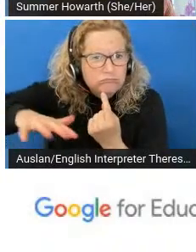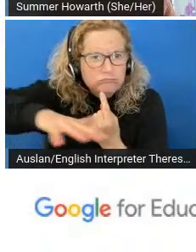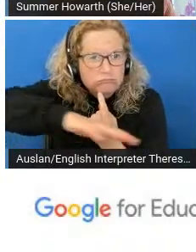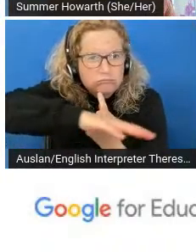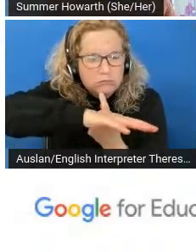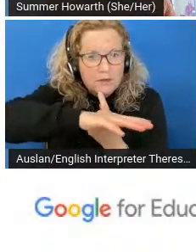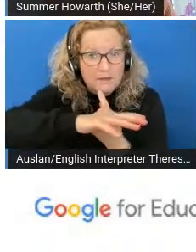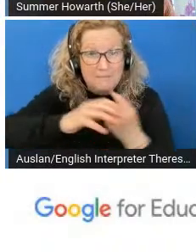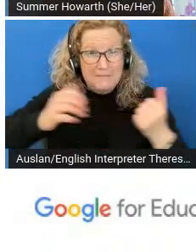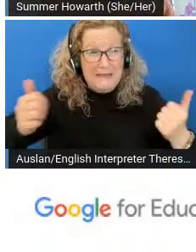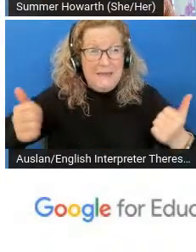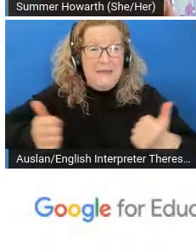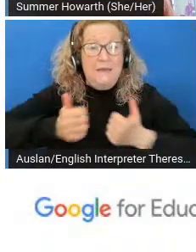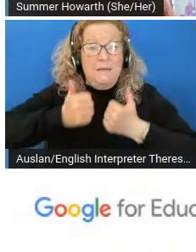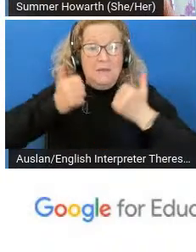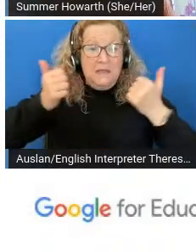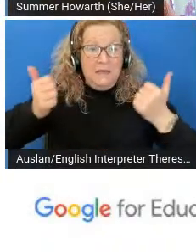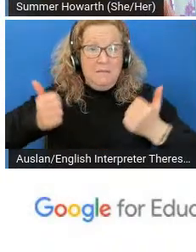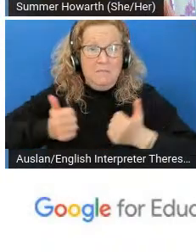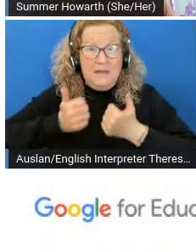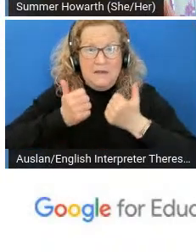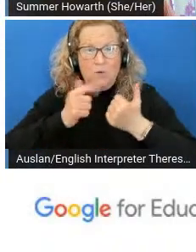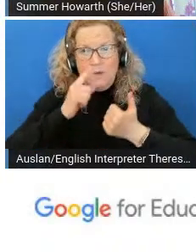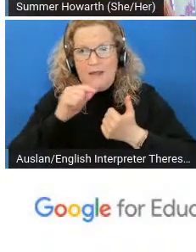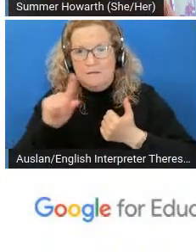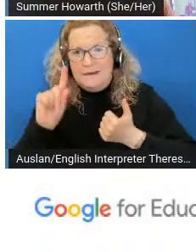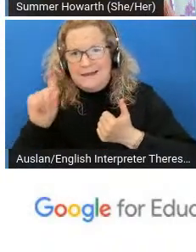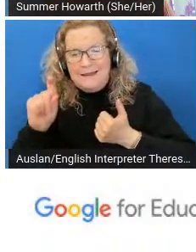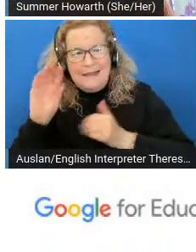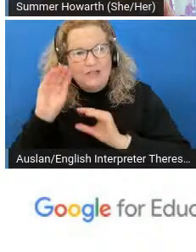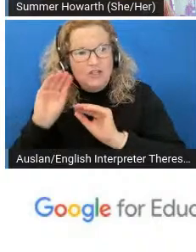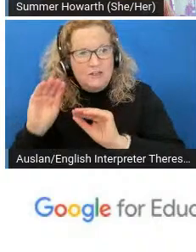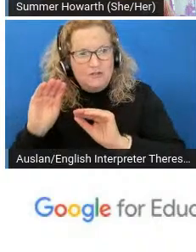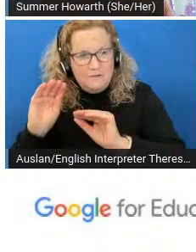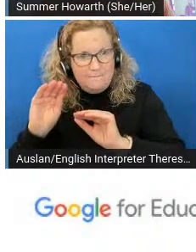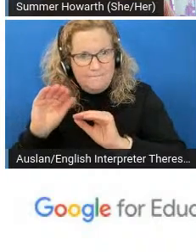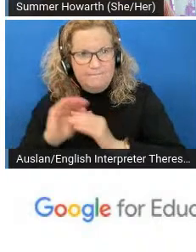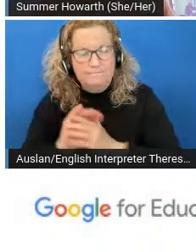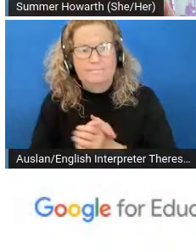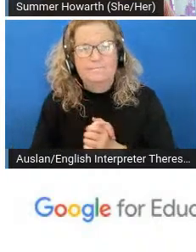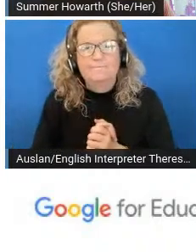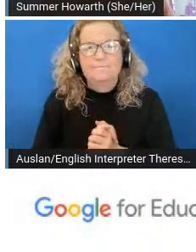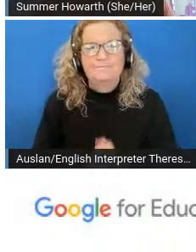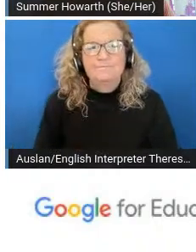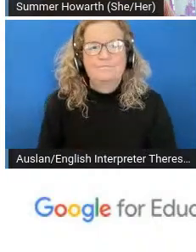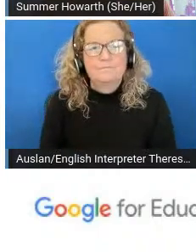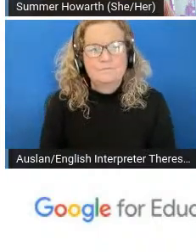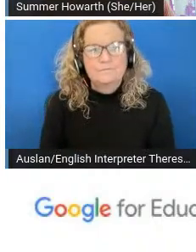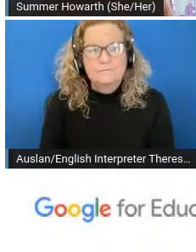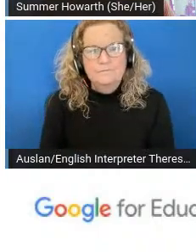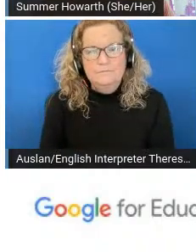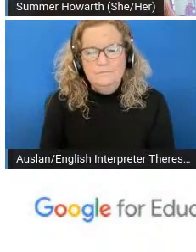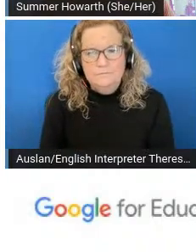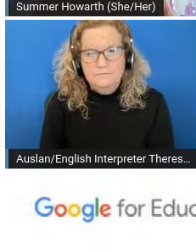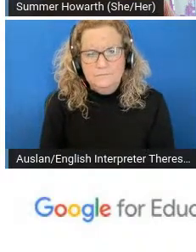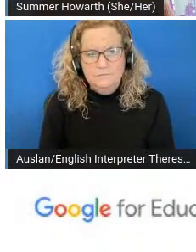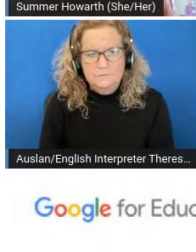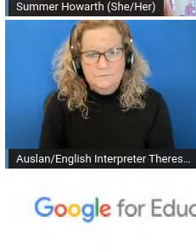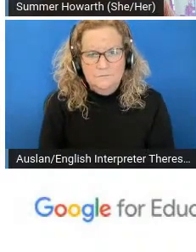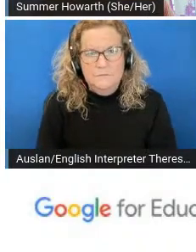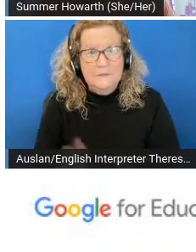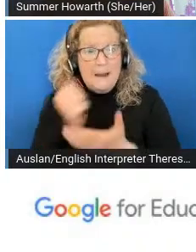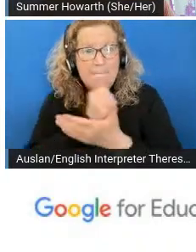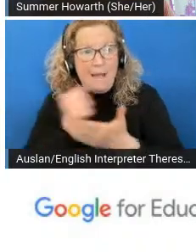amazing. Yeah, it's But huge amount. you might go to education, and in education, you've got like, you want to do some maths,